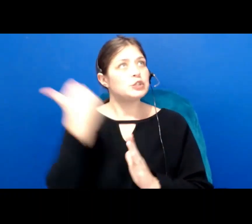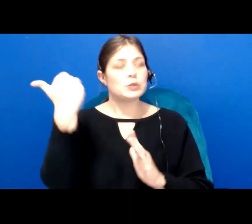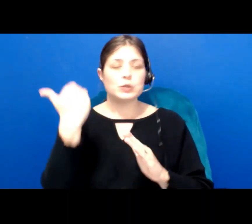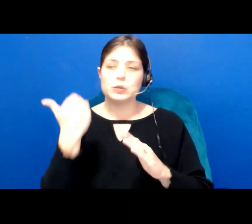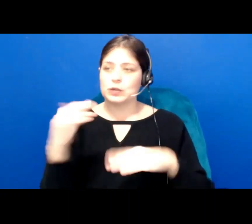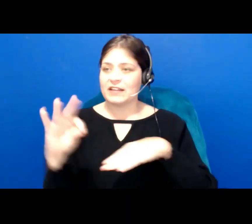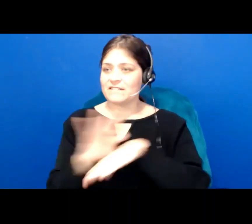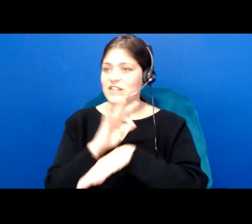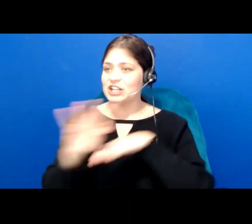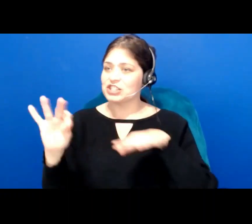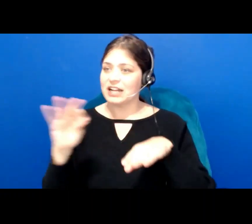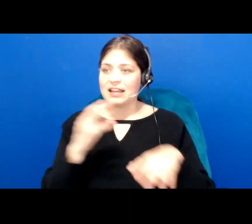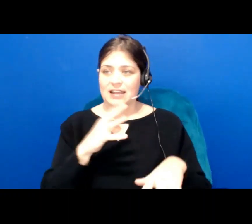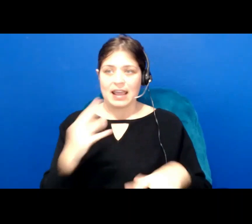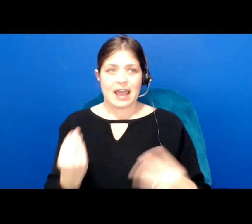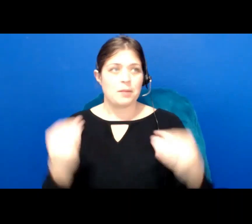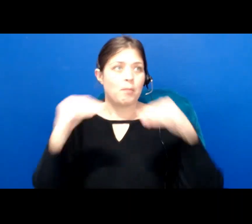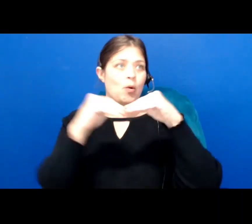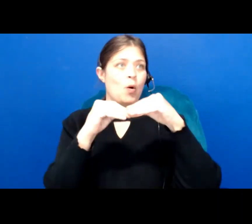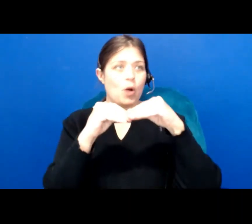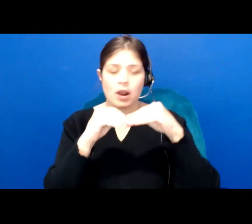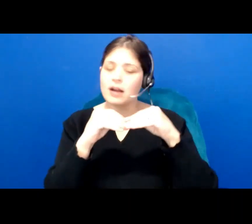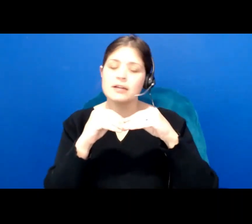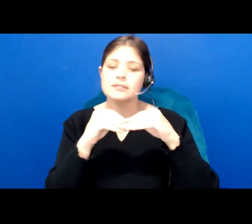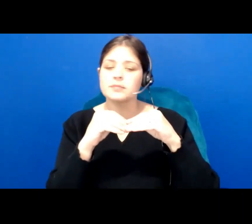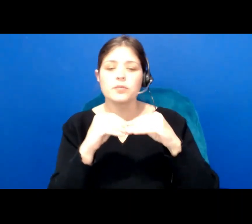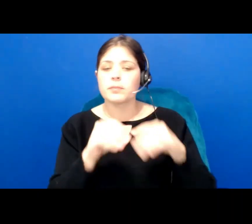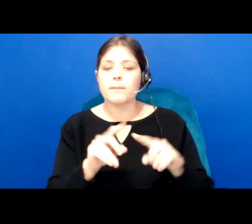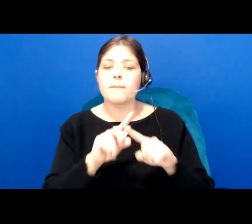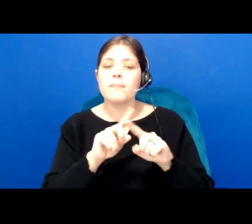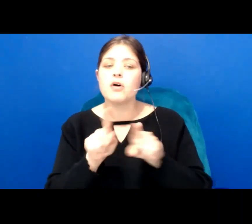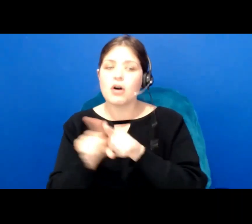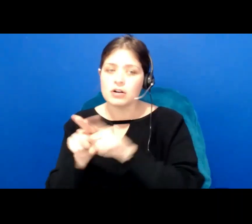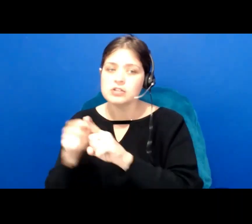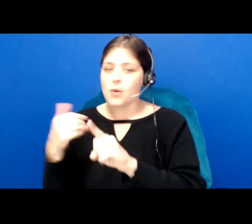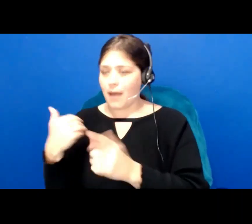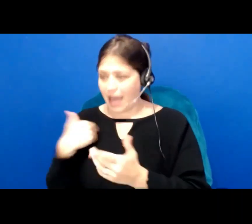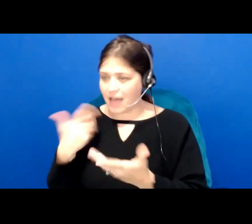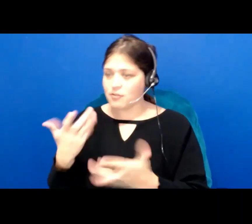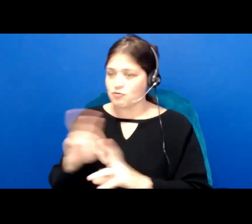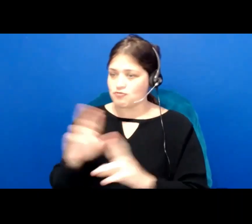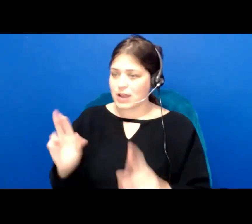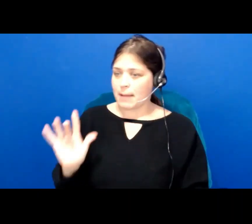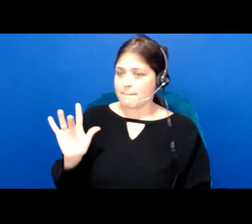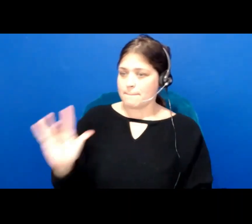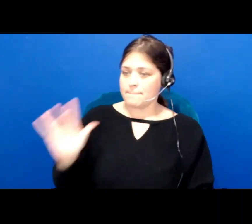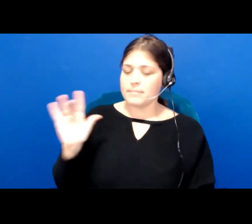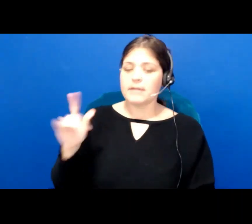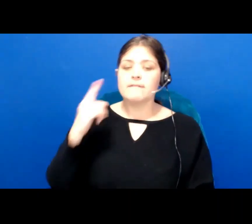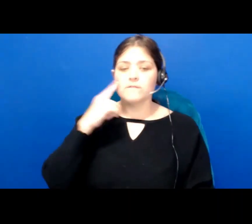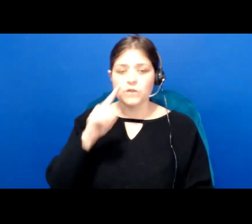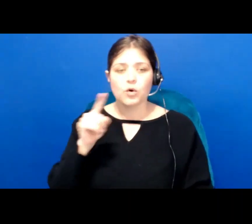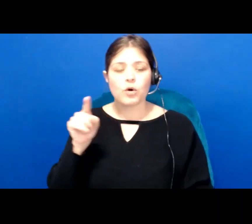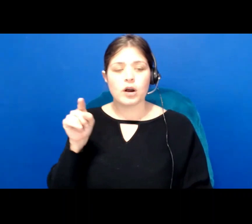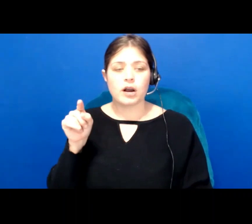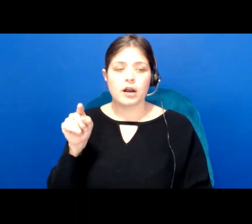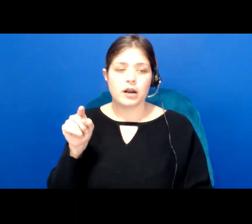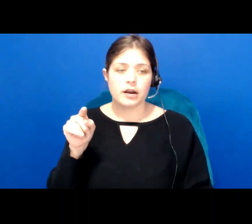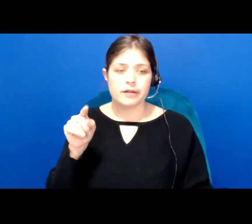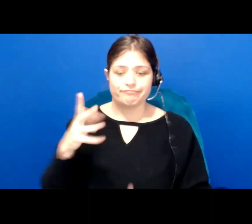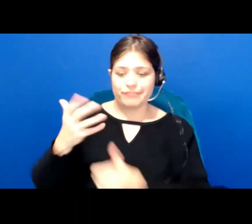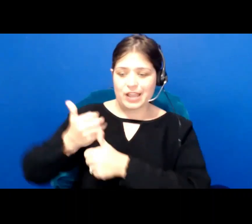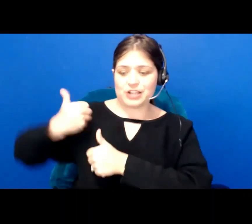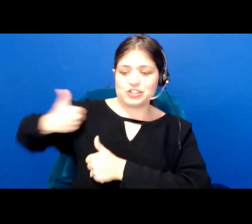more, including there being a button for the chair to be able to use